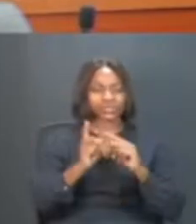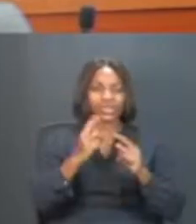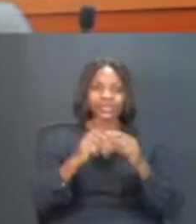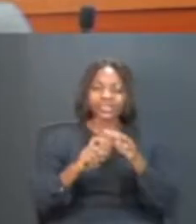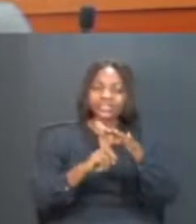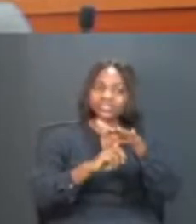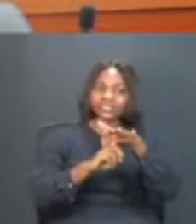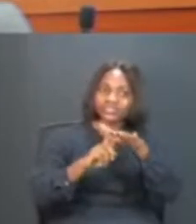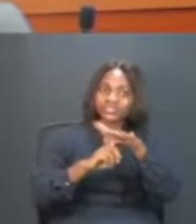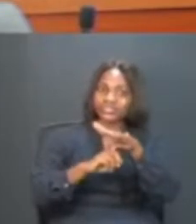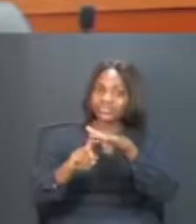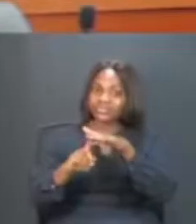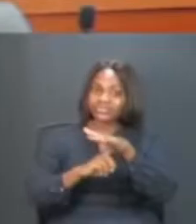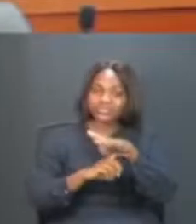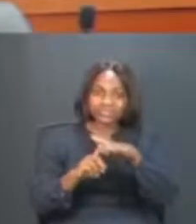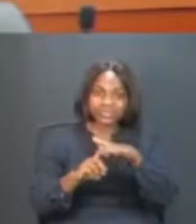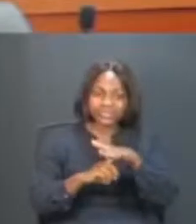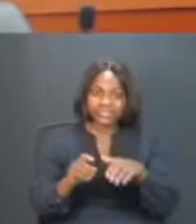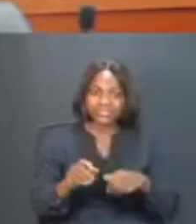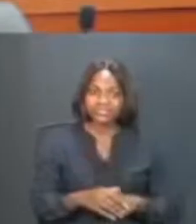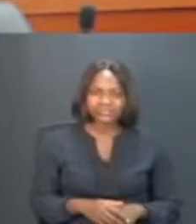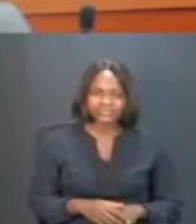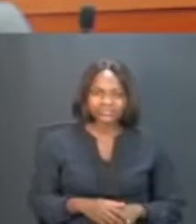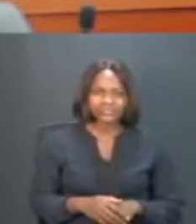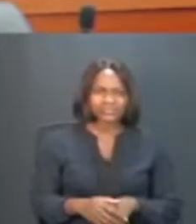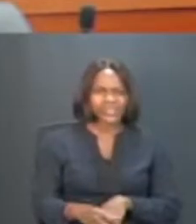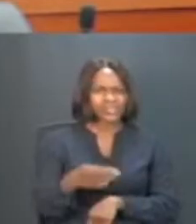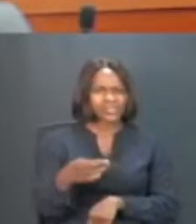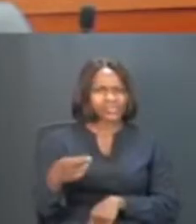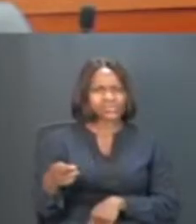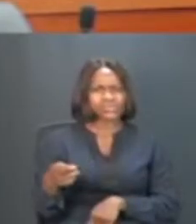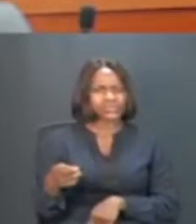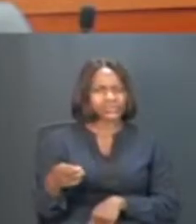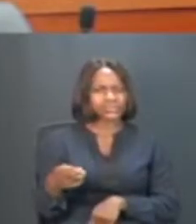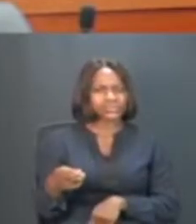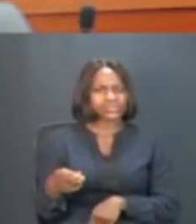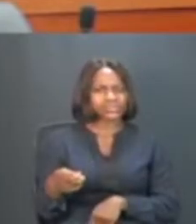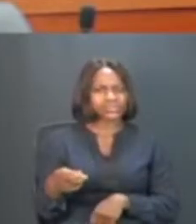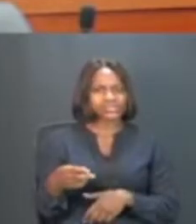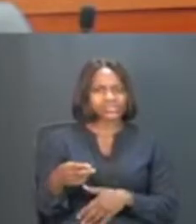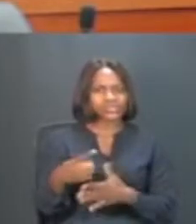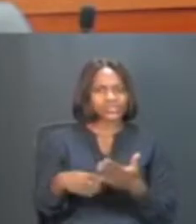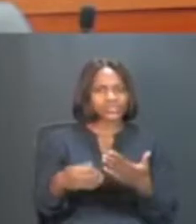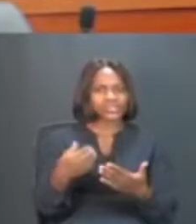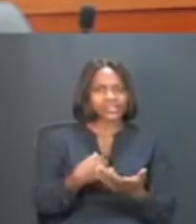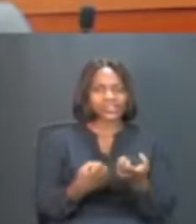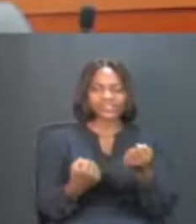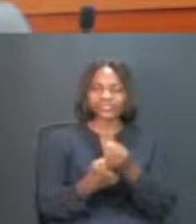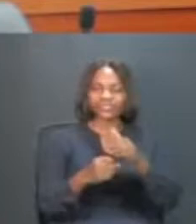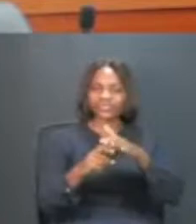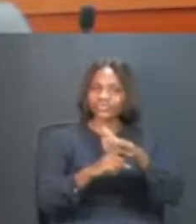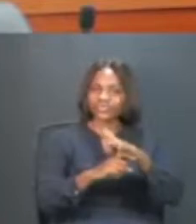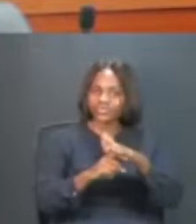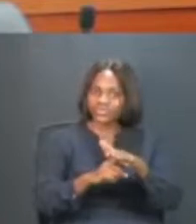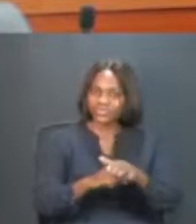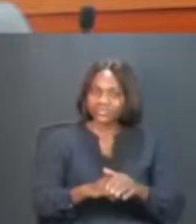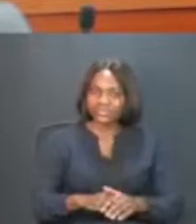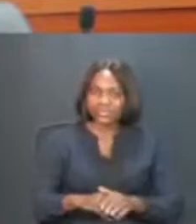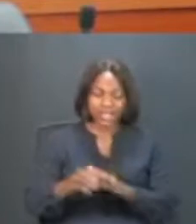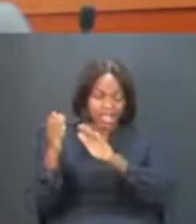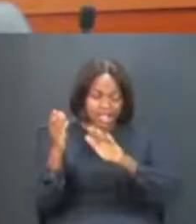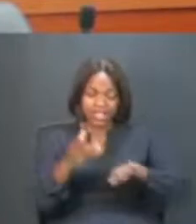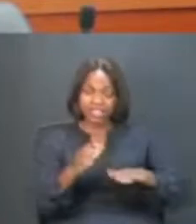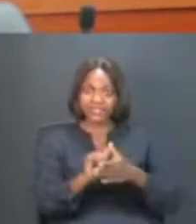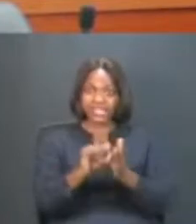screening. What resources are we making available to support screening? If we are to leave it to individuals, we will have